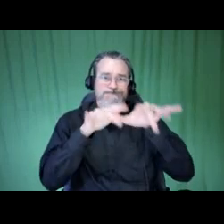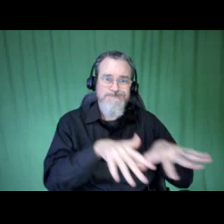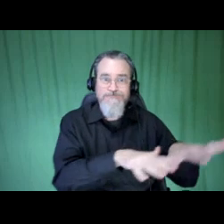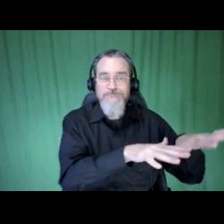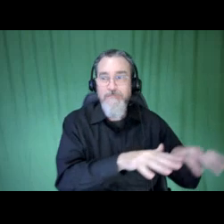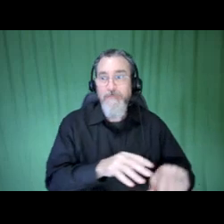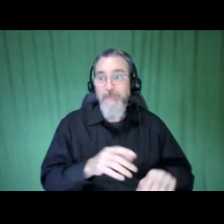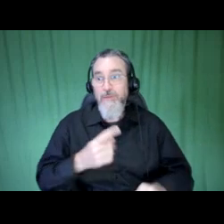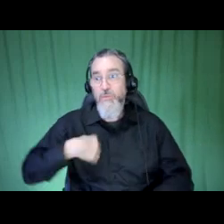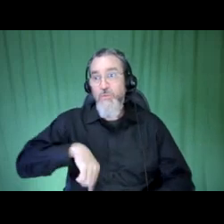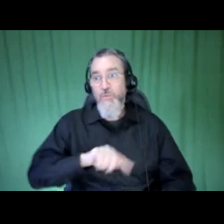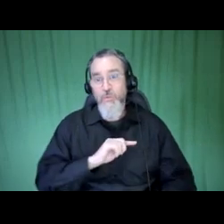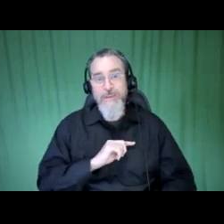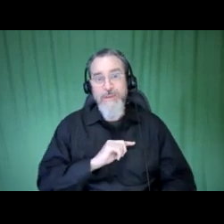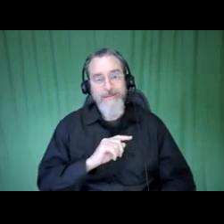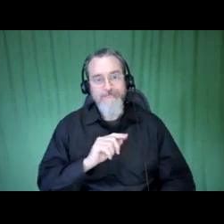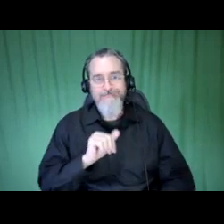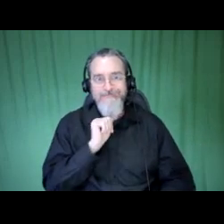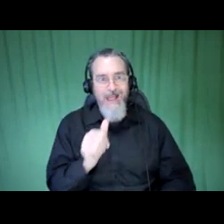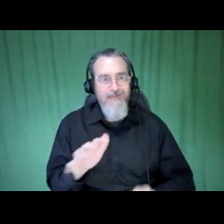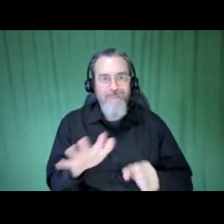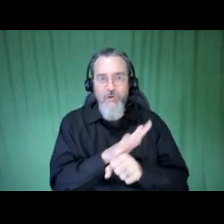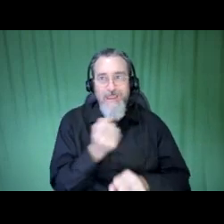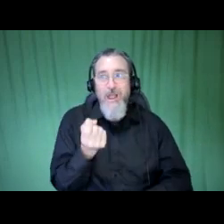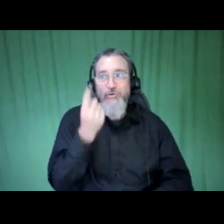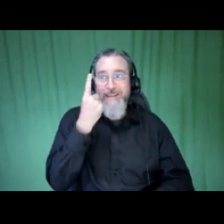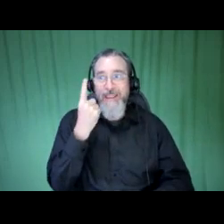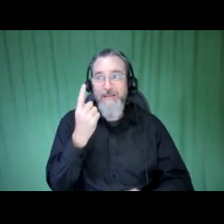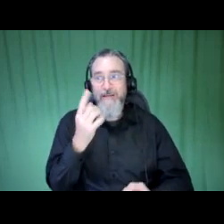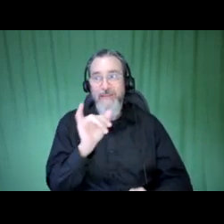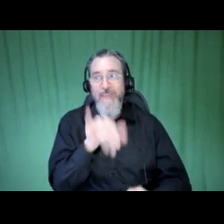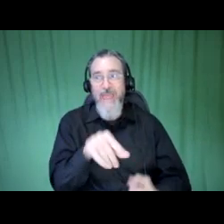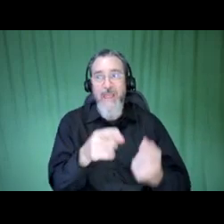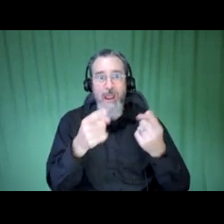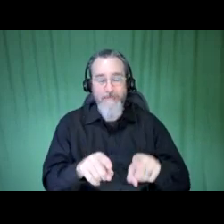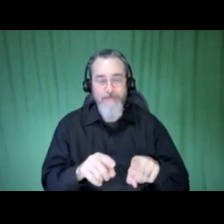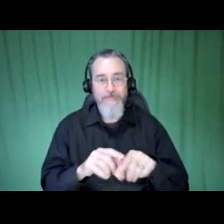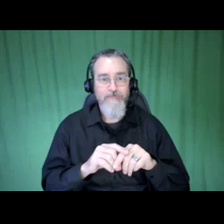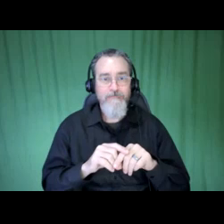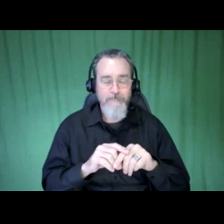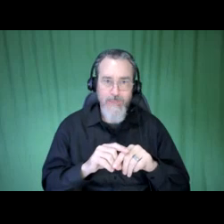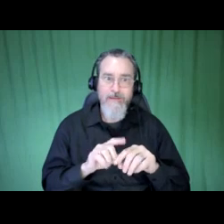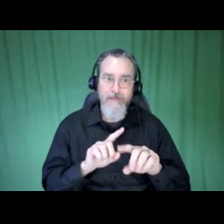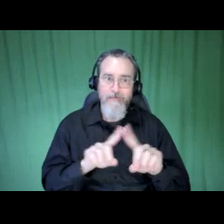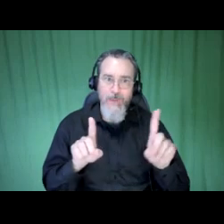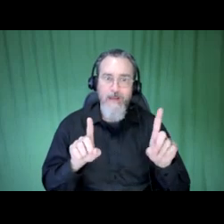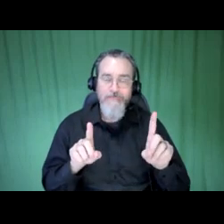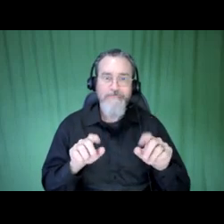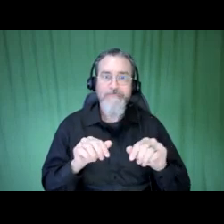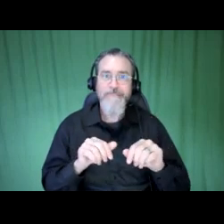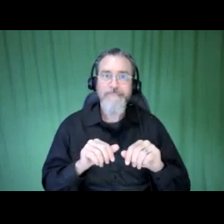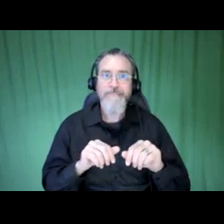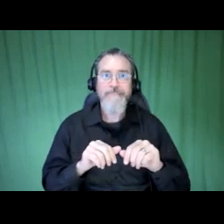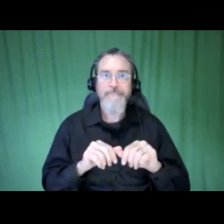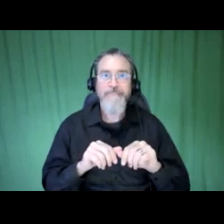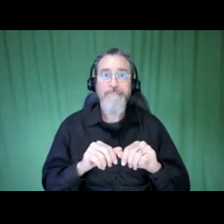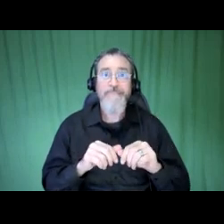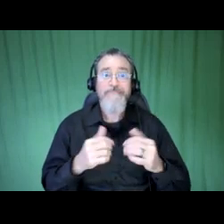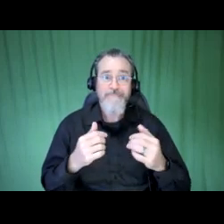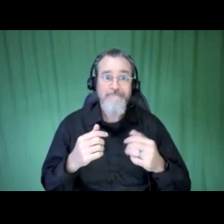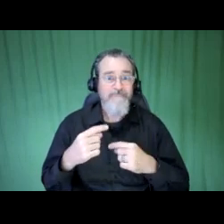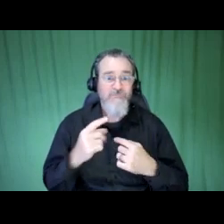Unfortunately, we didn't fully understand the consequences of that in terms of subsidence for quite a while. And it's been quite